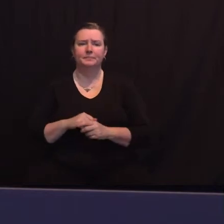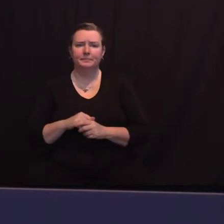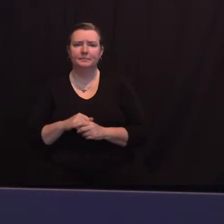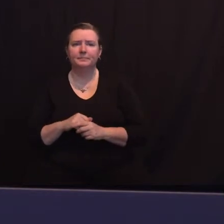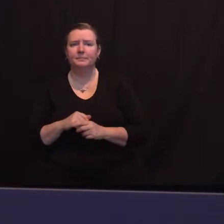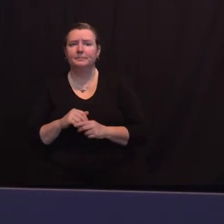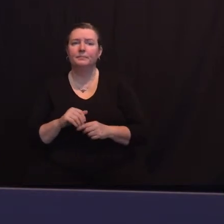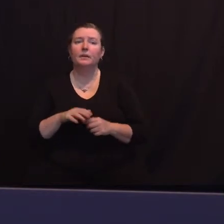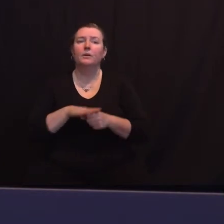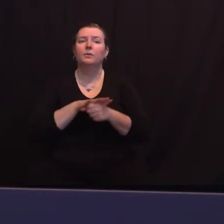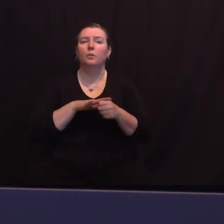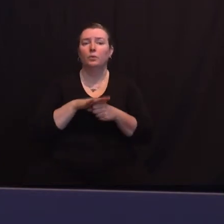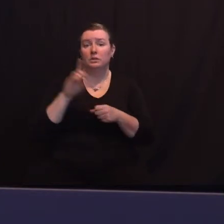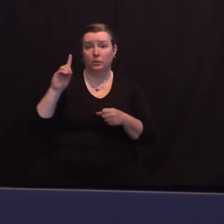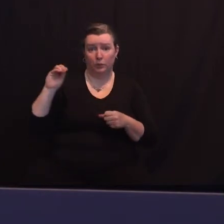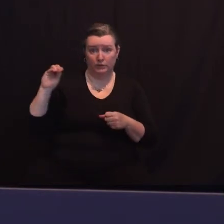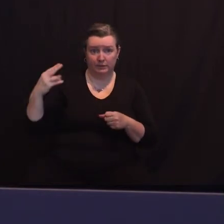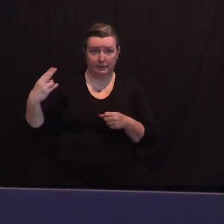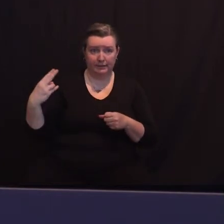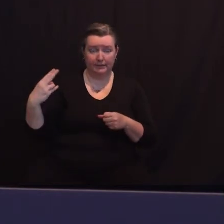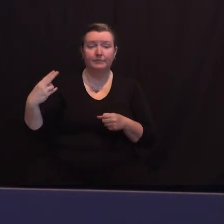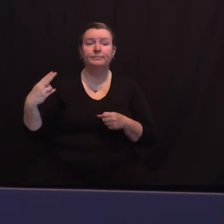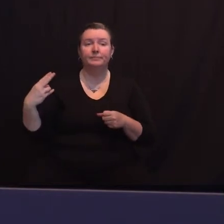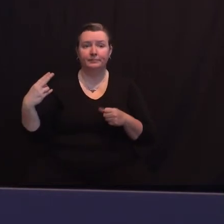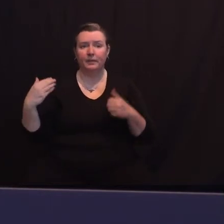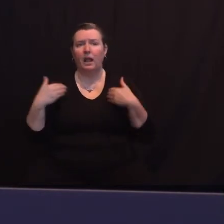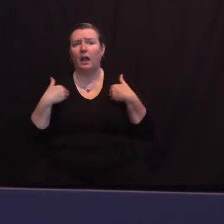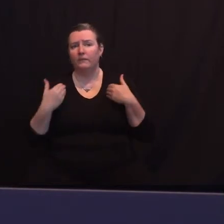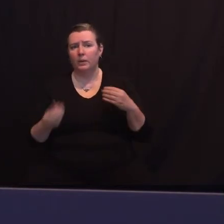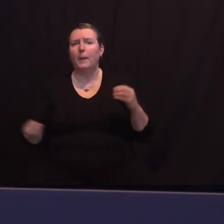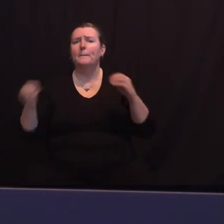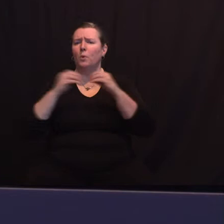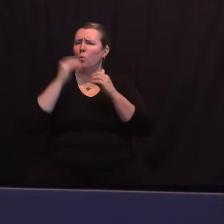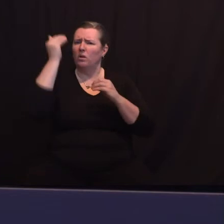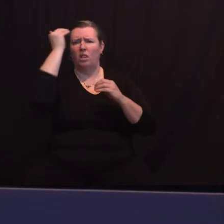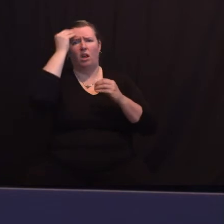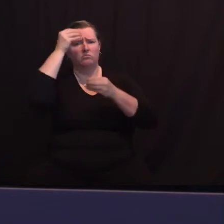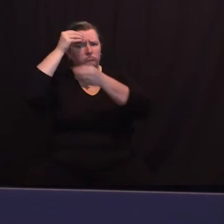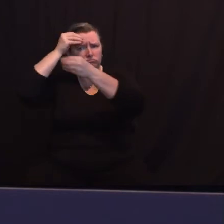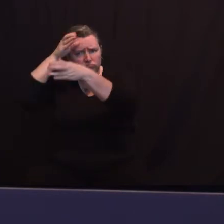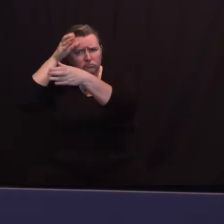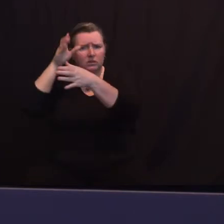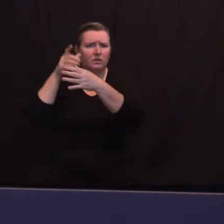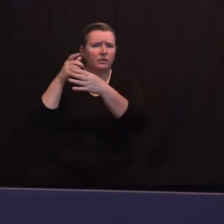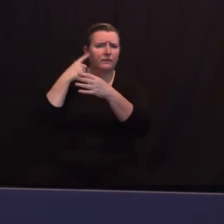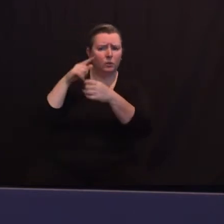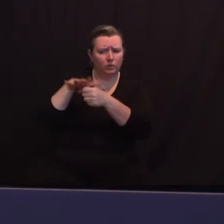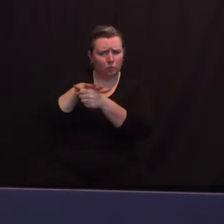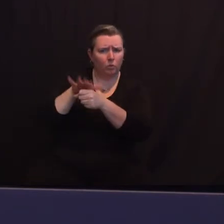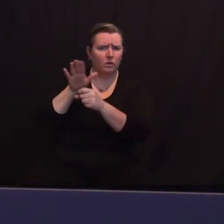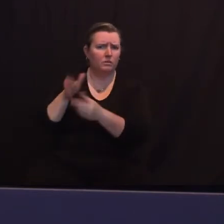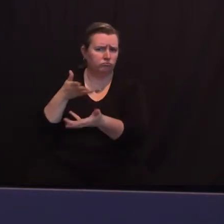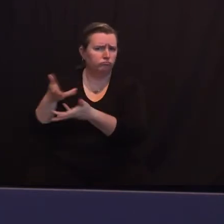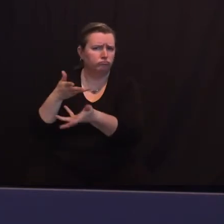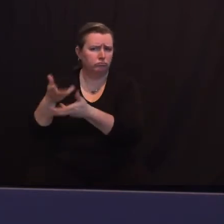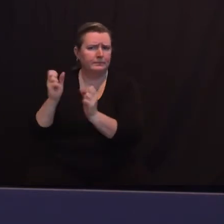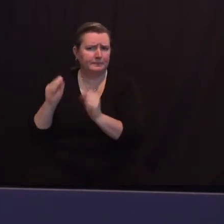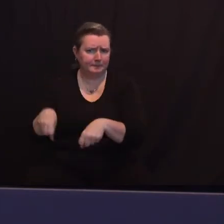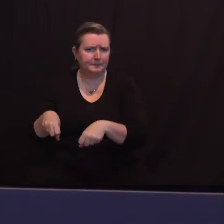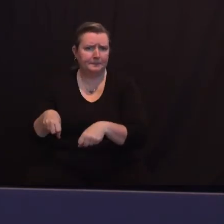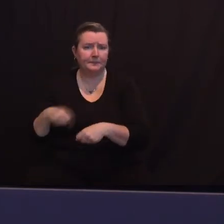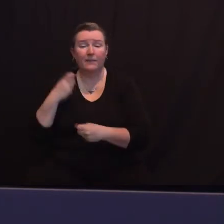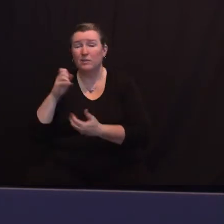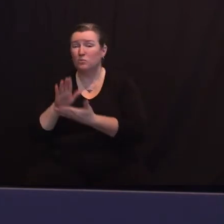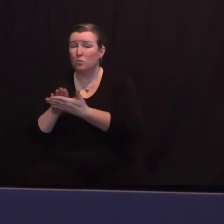health departments have additional knowledge of COVID-19 in their jurisdictions that can inform local planning and